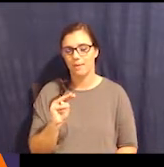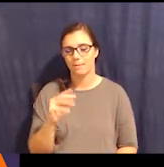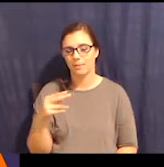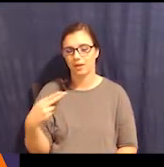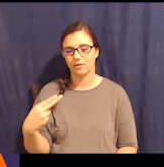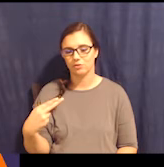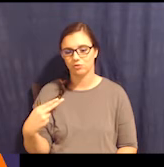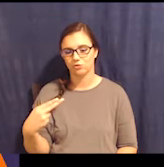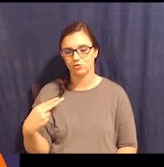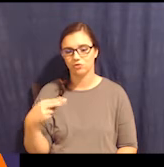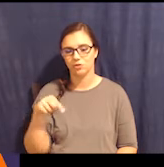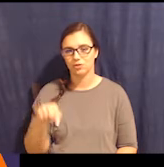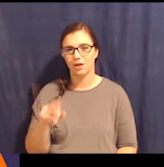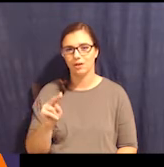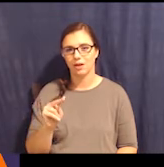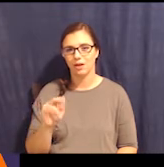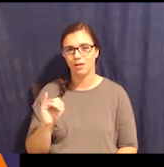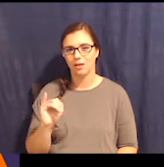www.nimh.nih.gov. That's